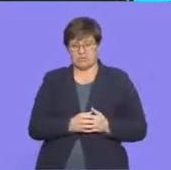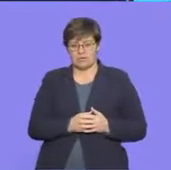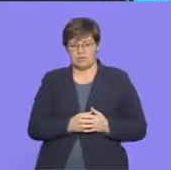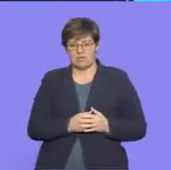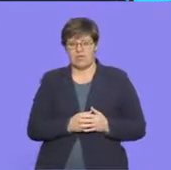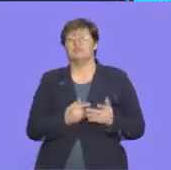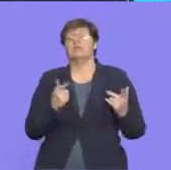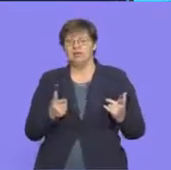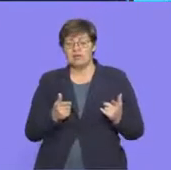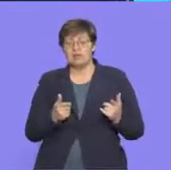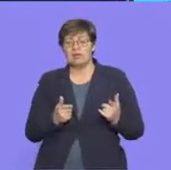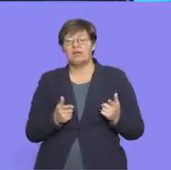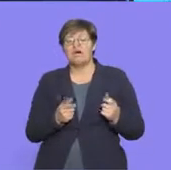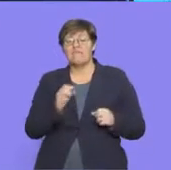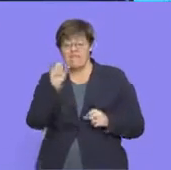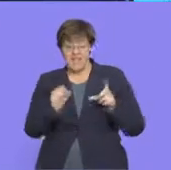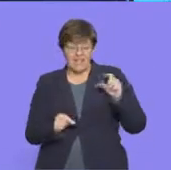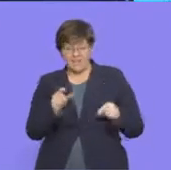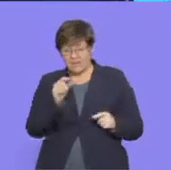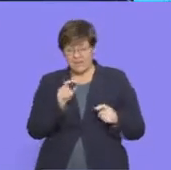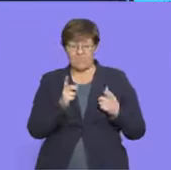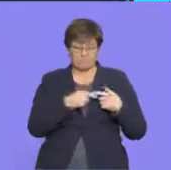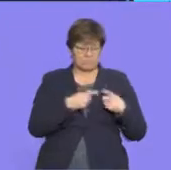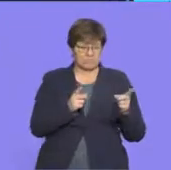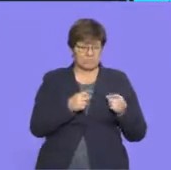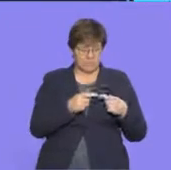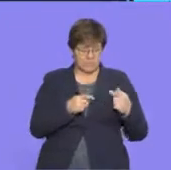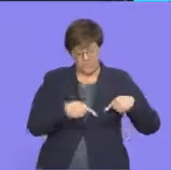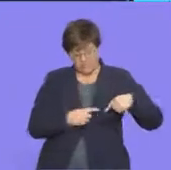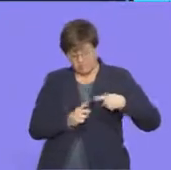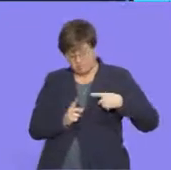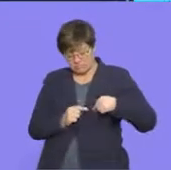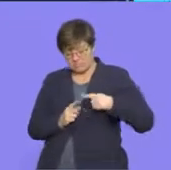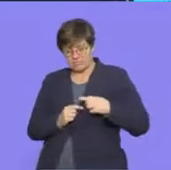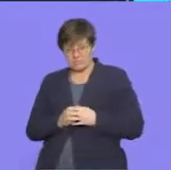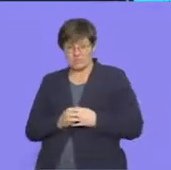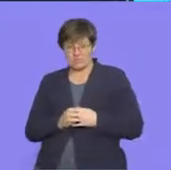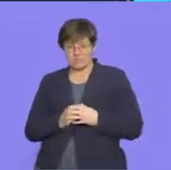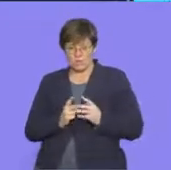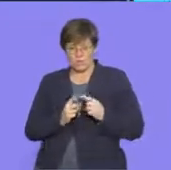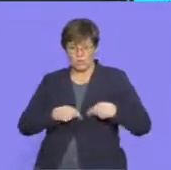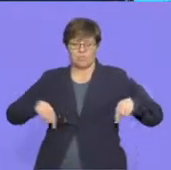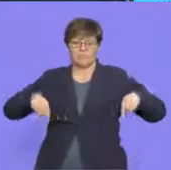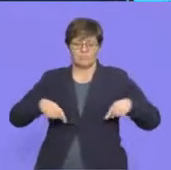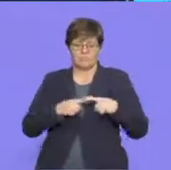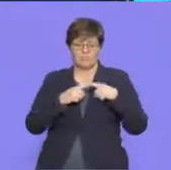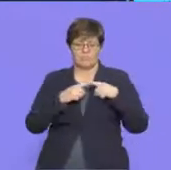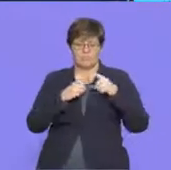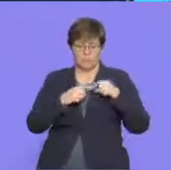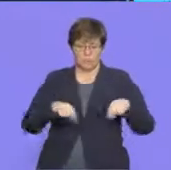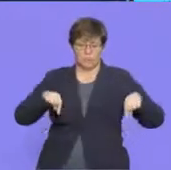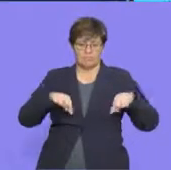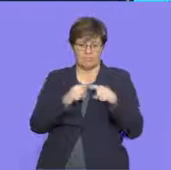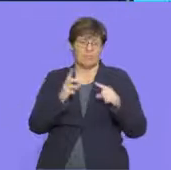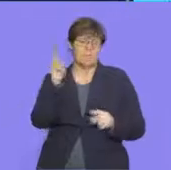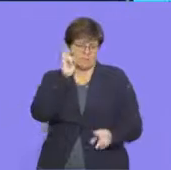those semilunar valves and those valves that we saw in our dissection, they open, close, make a sound. And that gives us our